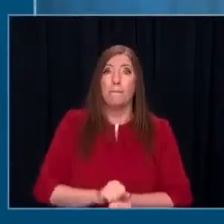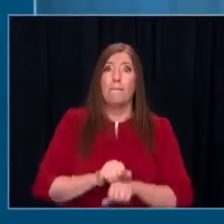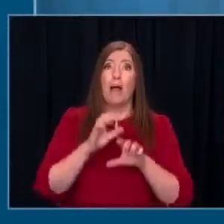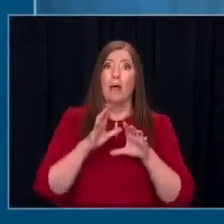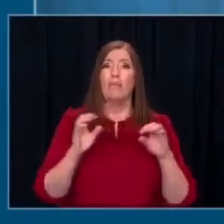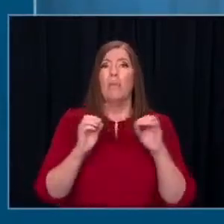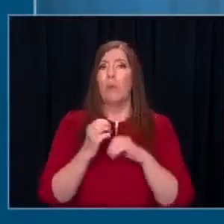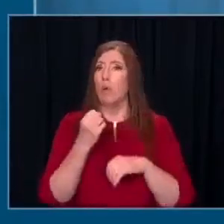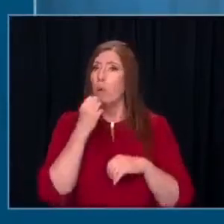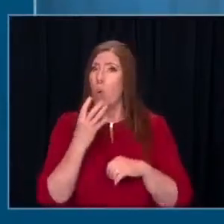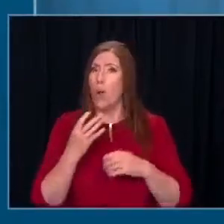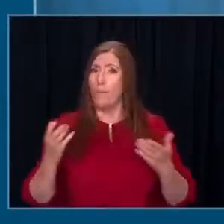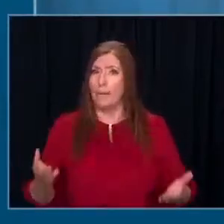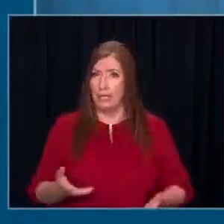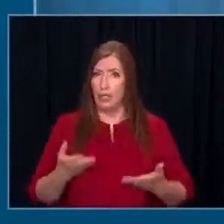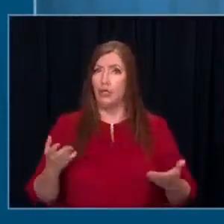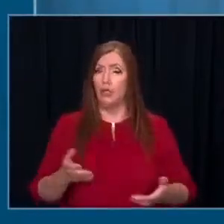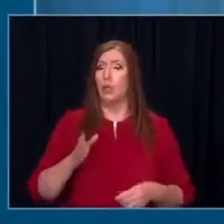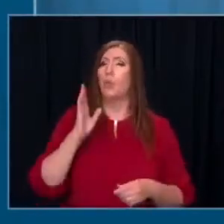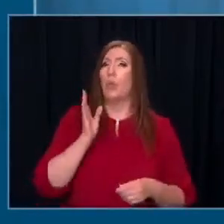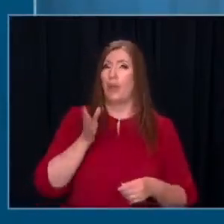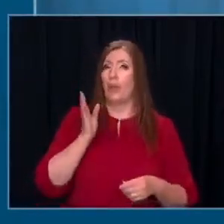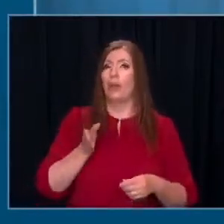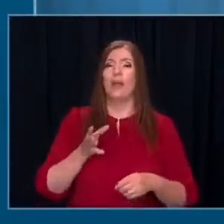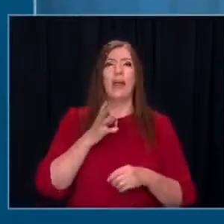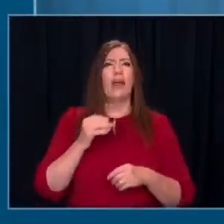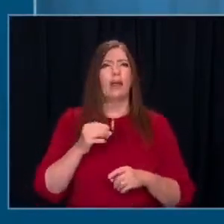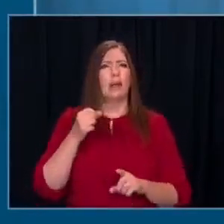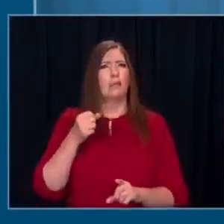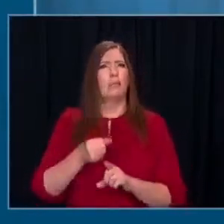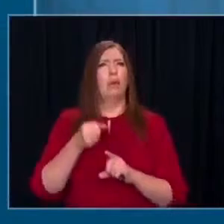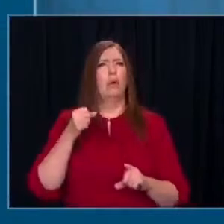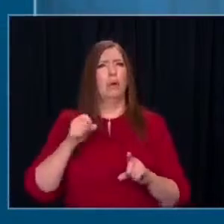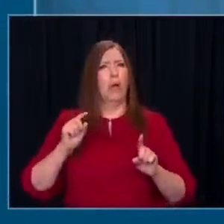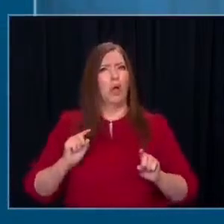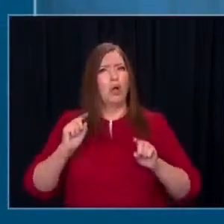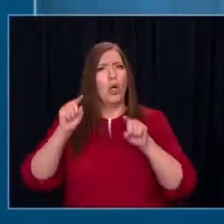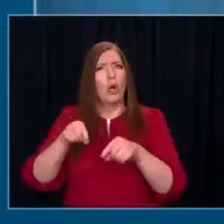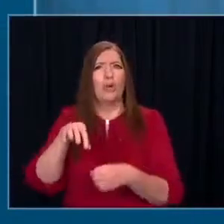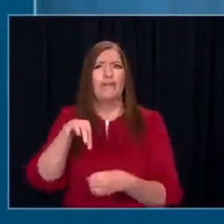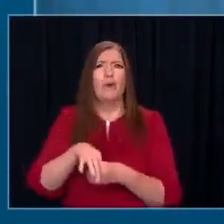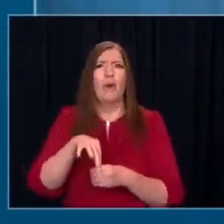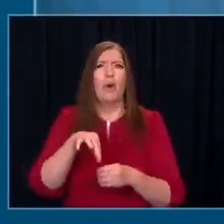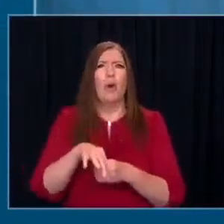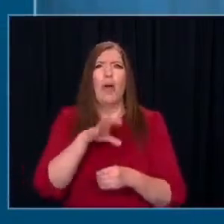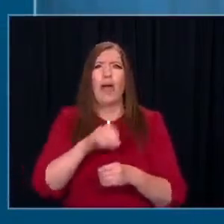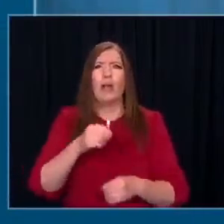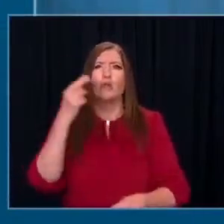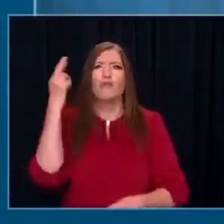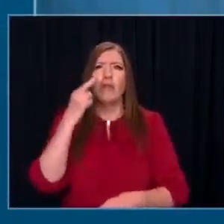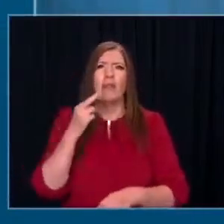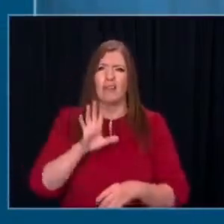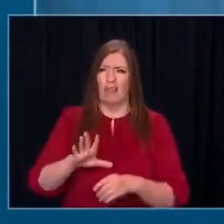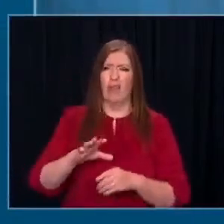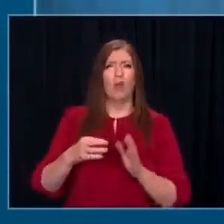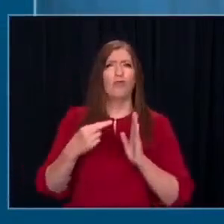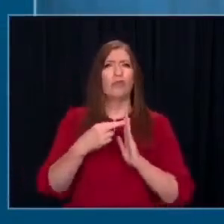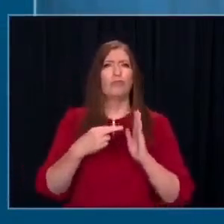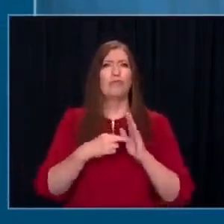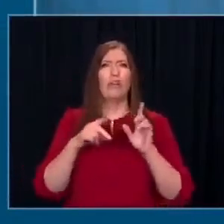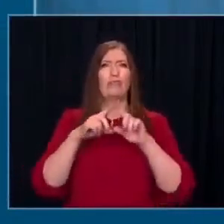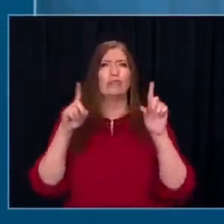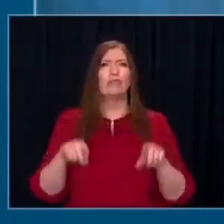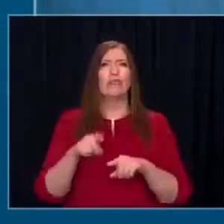lot warmer here. And all of a sudden they go to vote and they find out that their registration had been moved